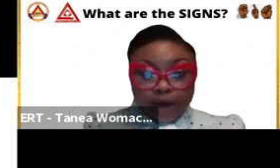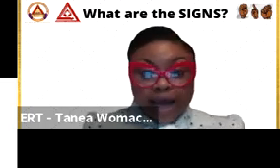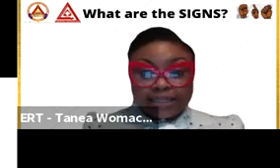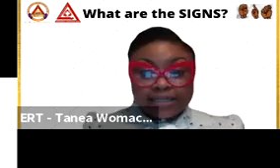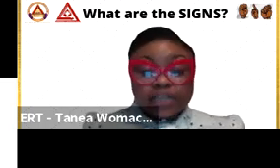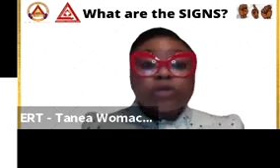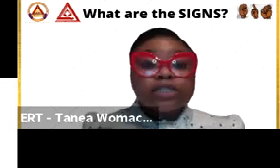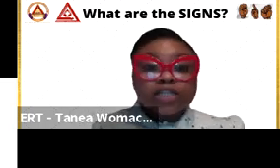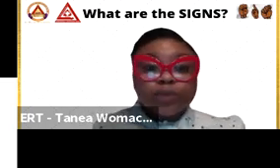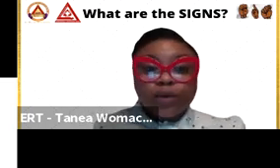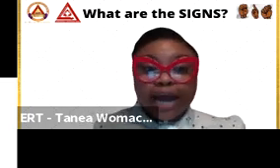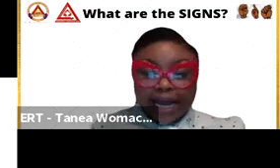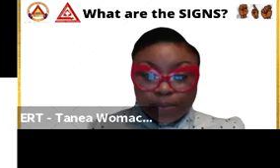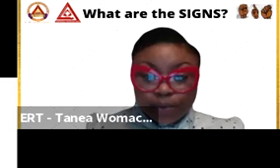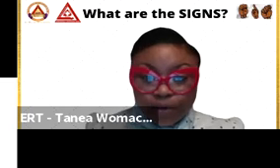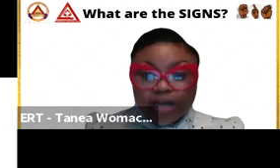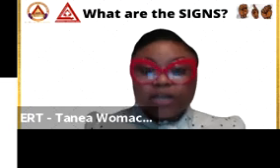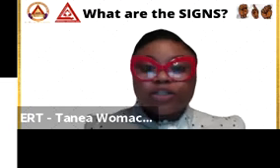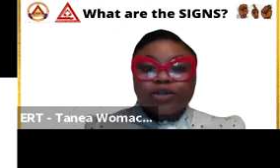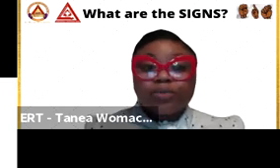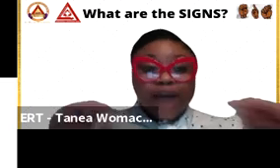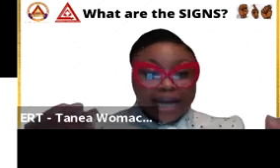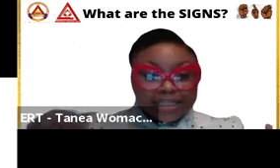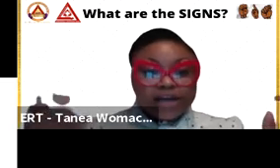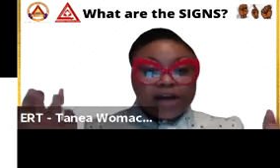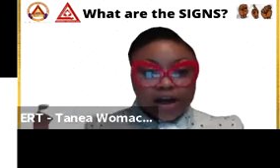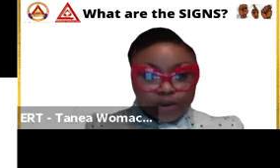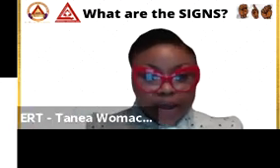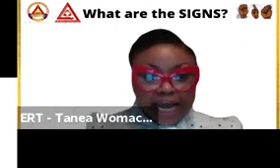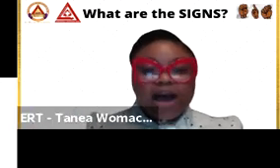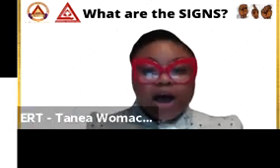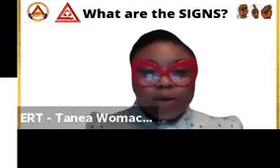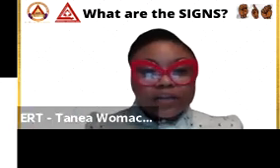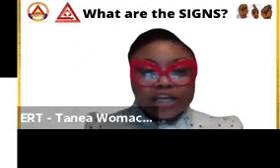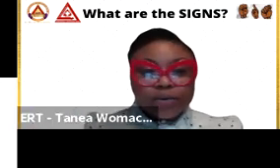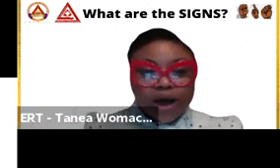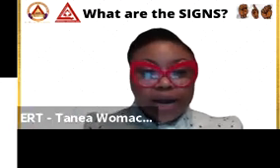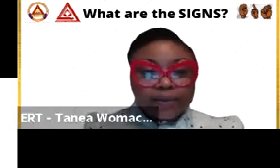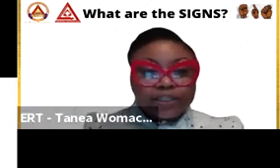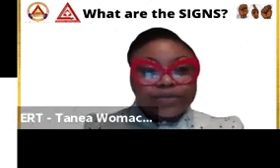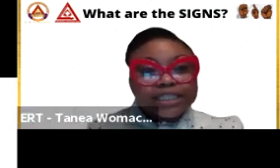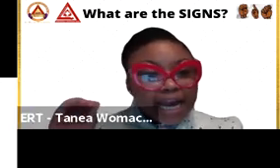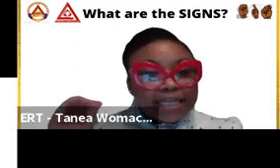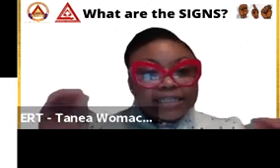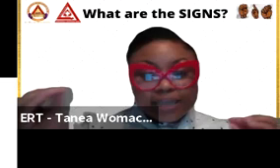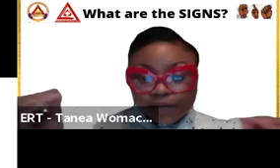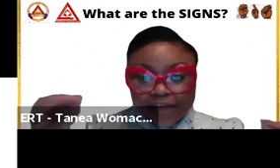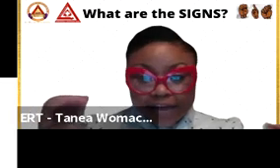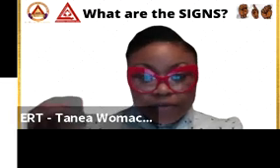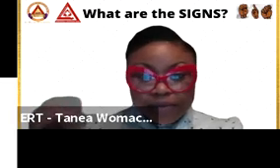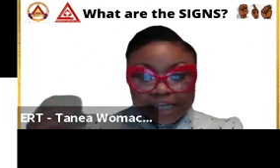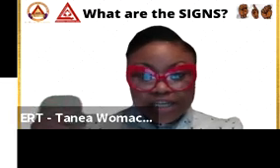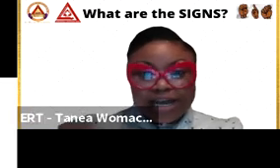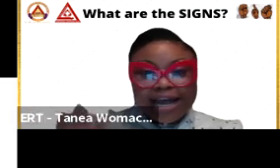door prizes. So since we were able to practice along the way, hopefully you all were able to retain some of